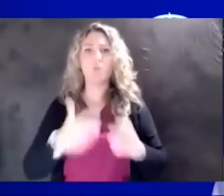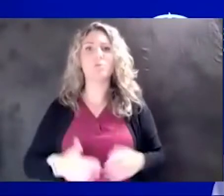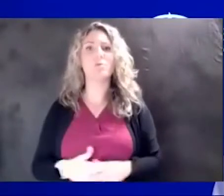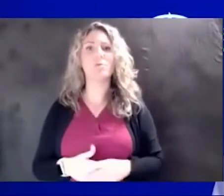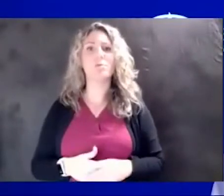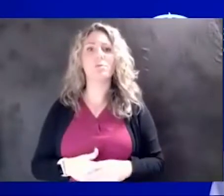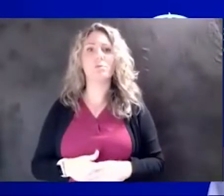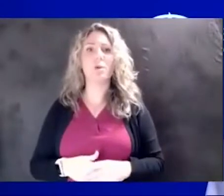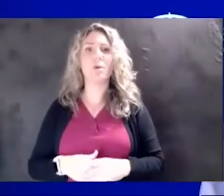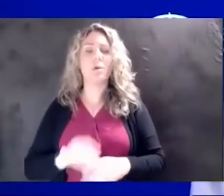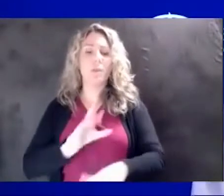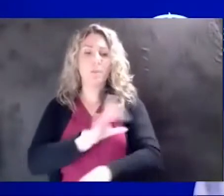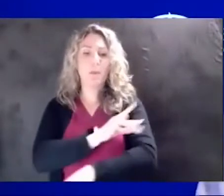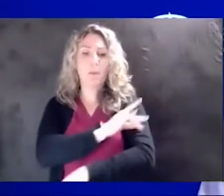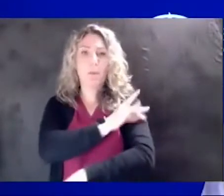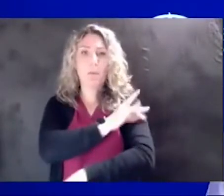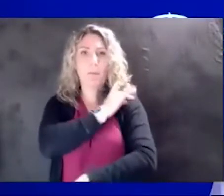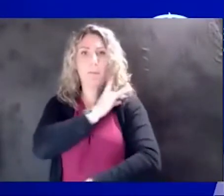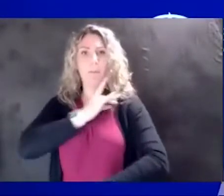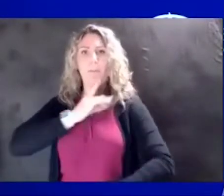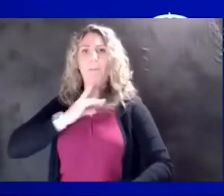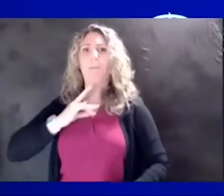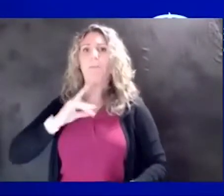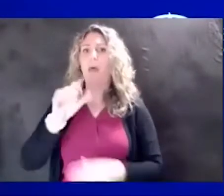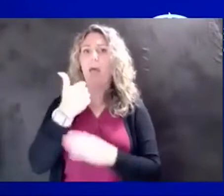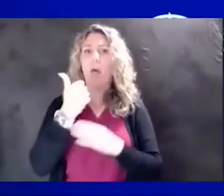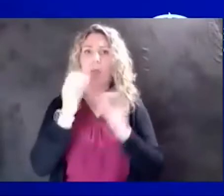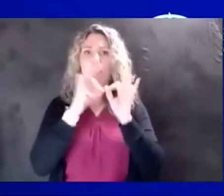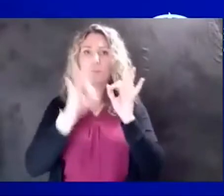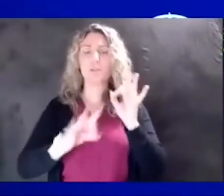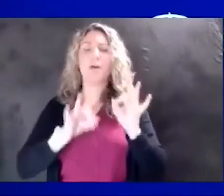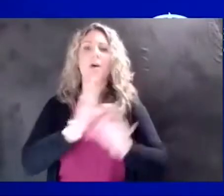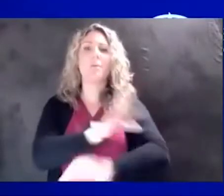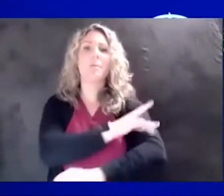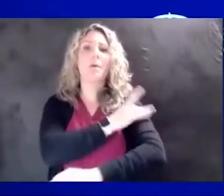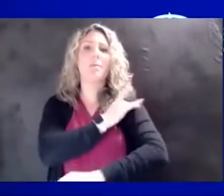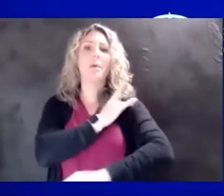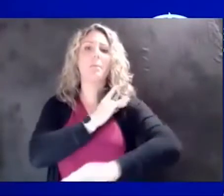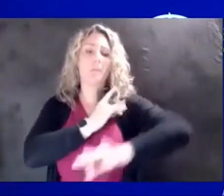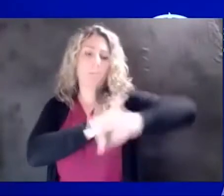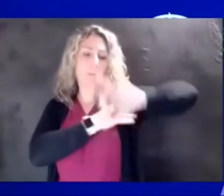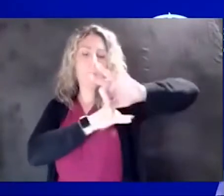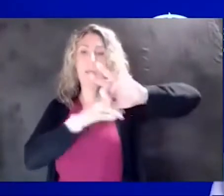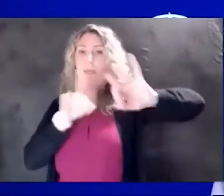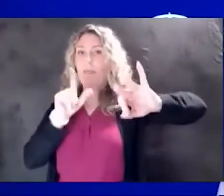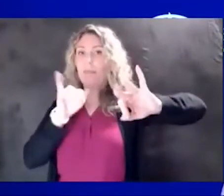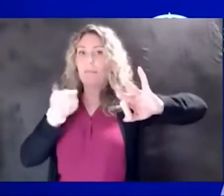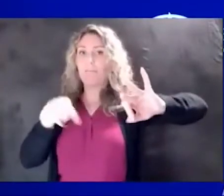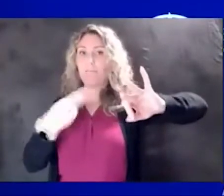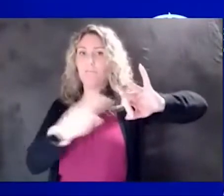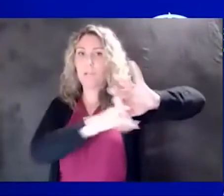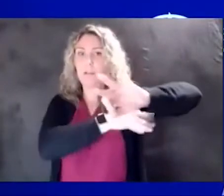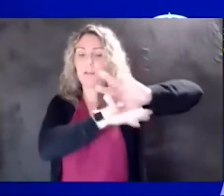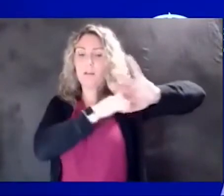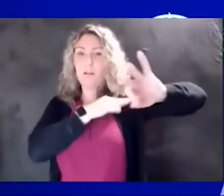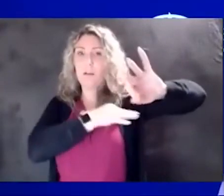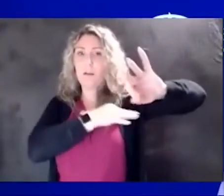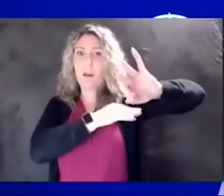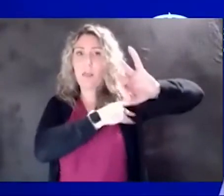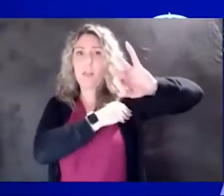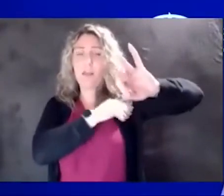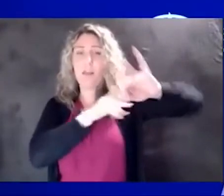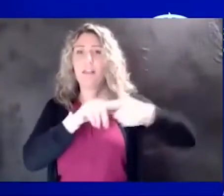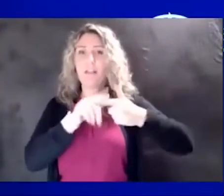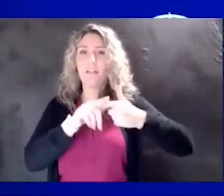other cells, which then travel to the lymph node in your armpit, in the axillary area. And it's in those lymph nodes where you start